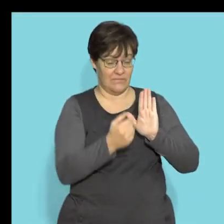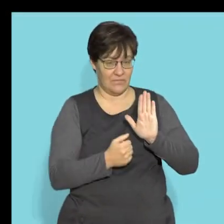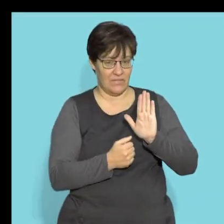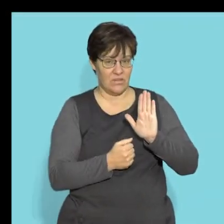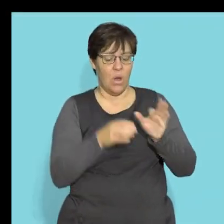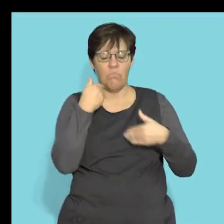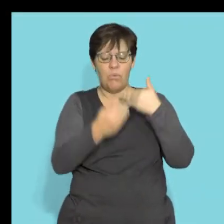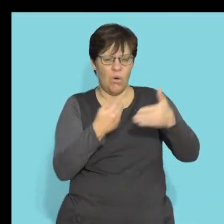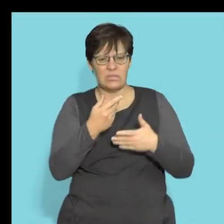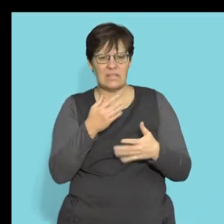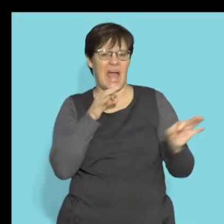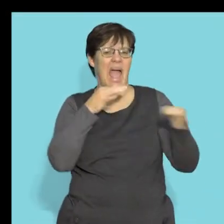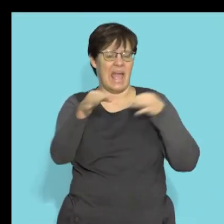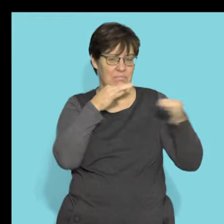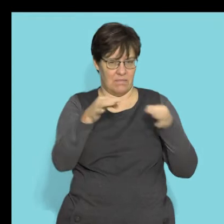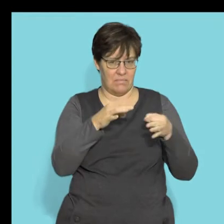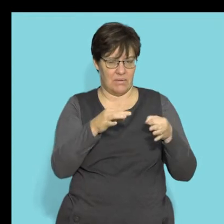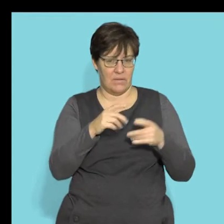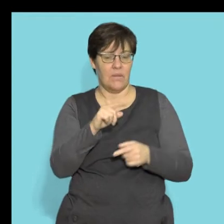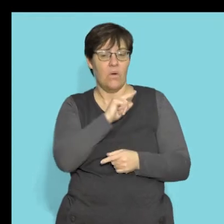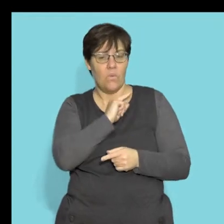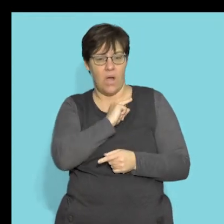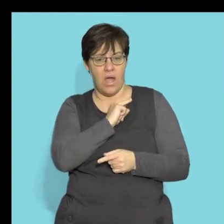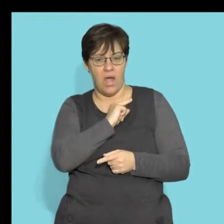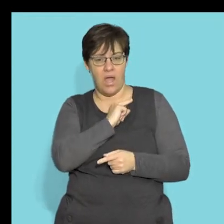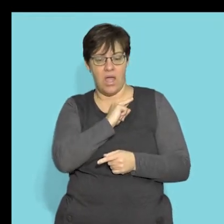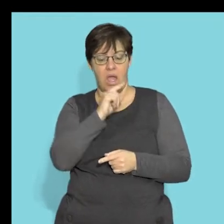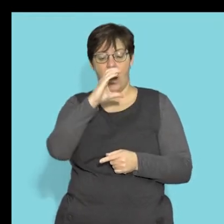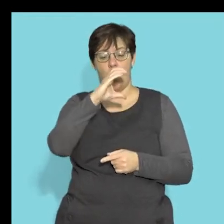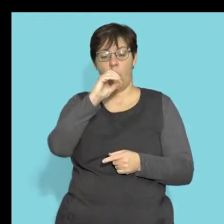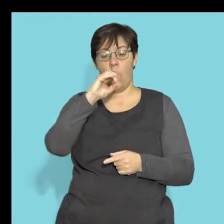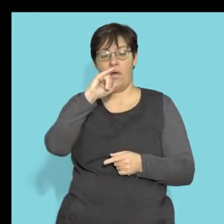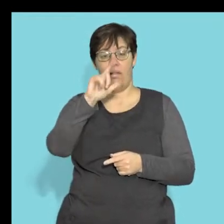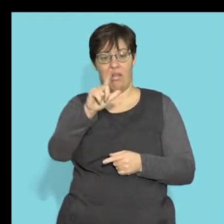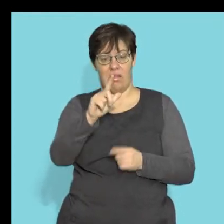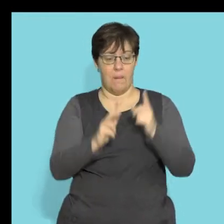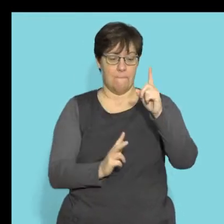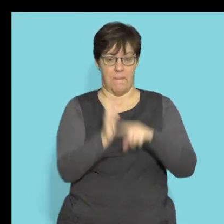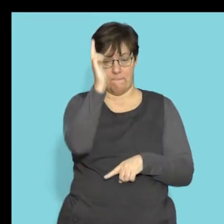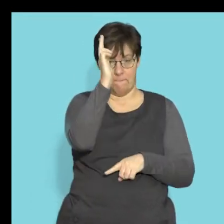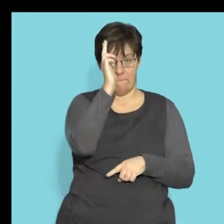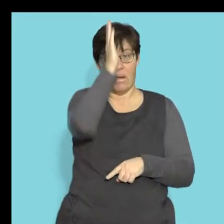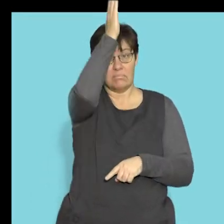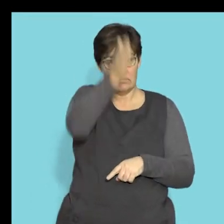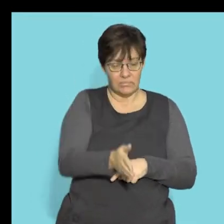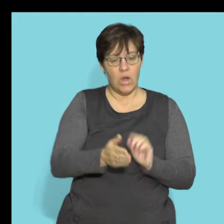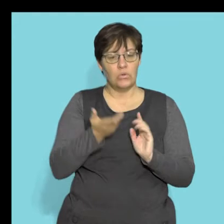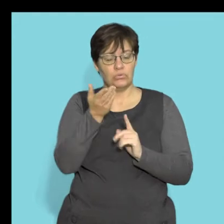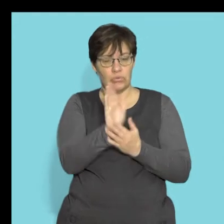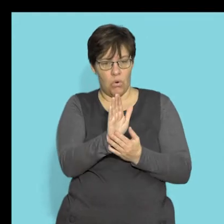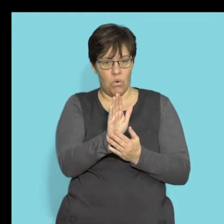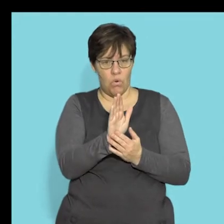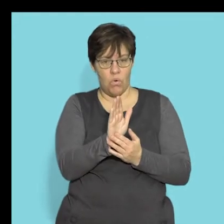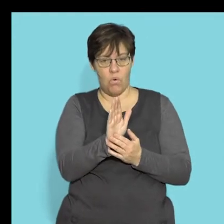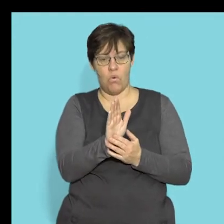to explain this process by cutting the coil in half, cross-section, to show that on this